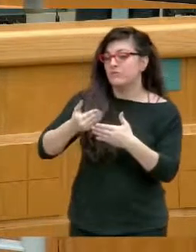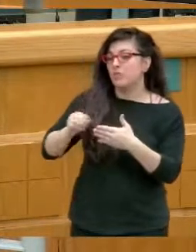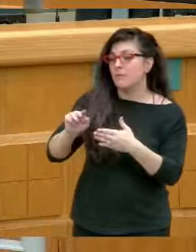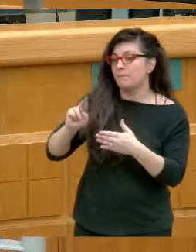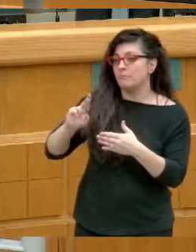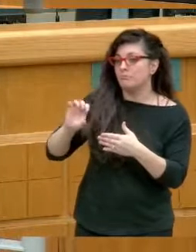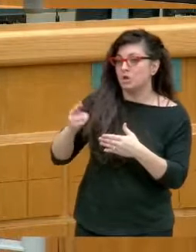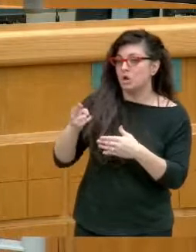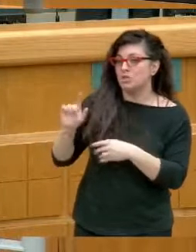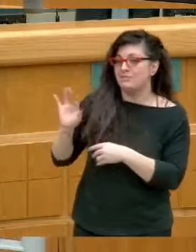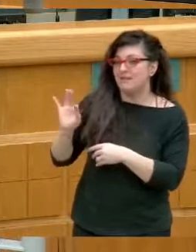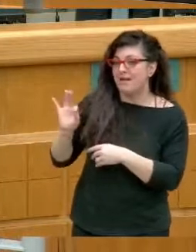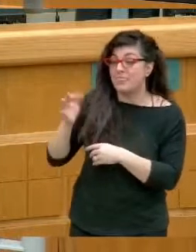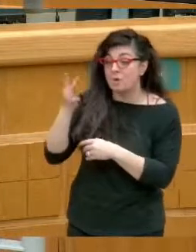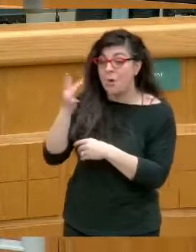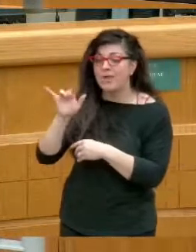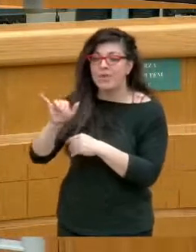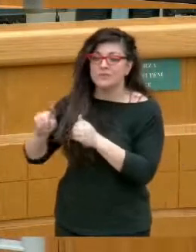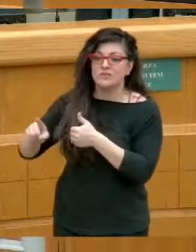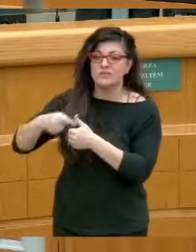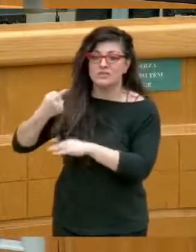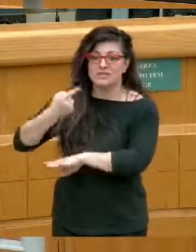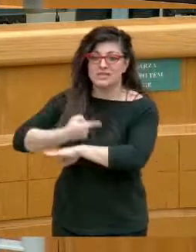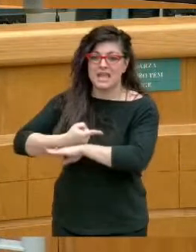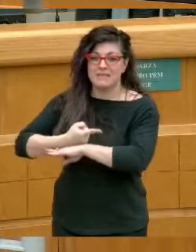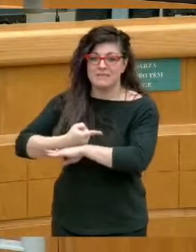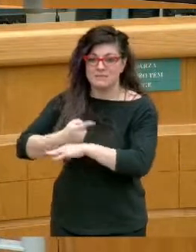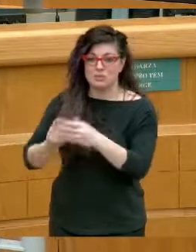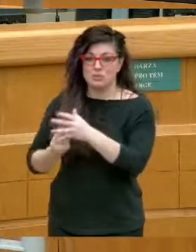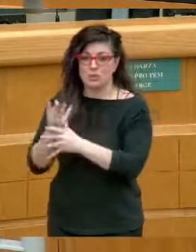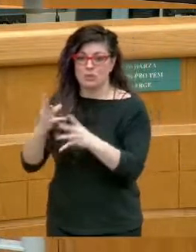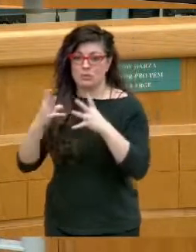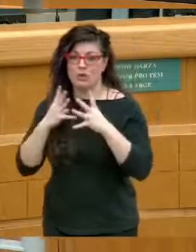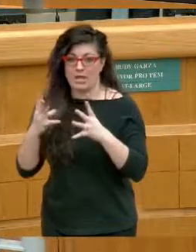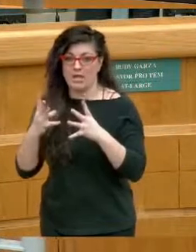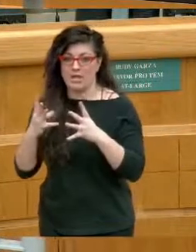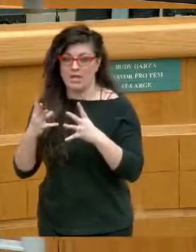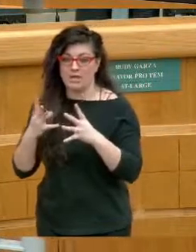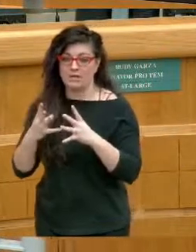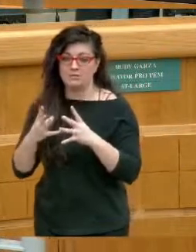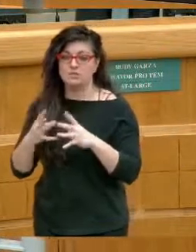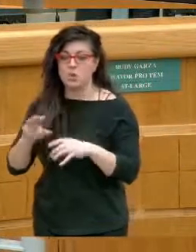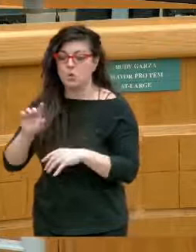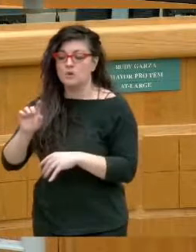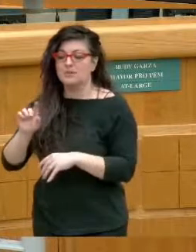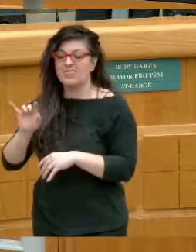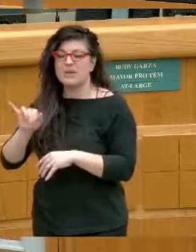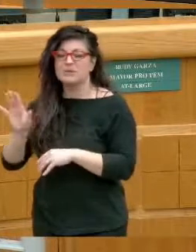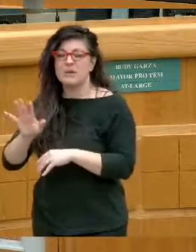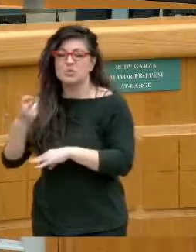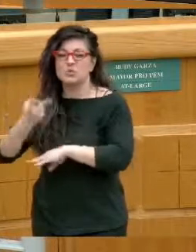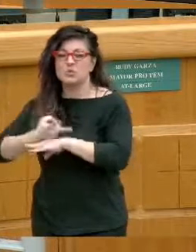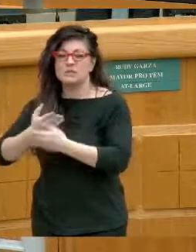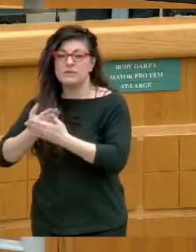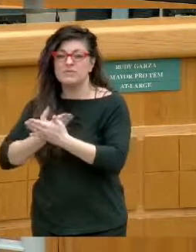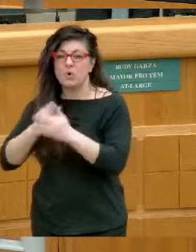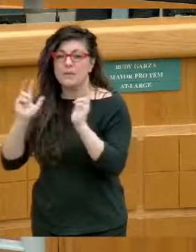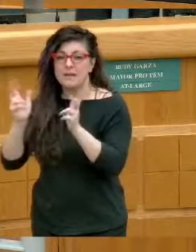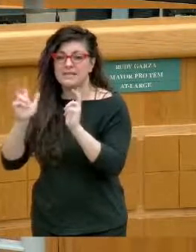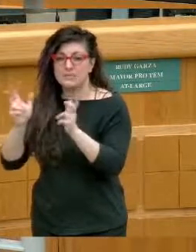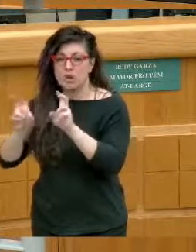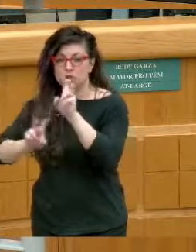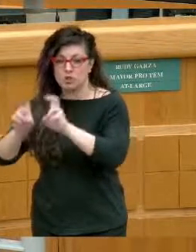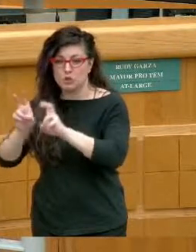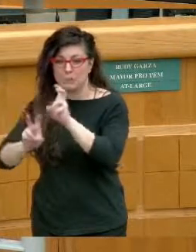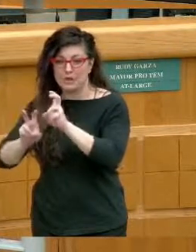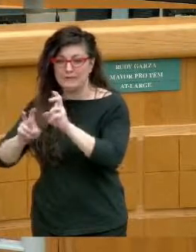that was the first day of spring break at TAMU-CC. It was 2 days before the NBA canceled its games. And it was basically when everybody started to realize